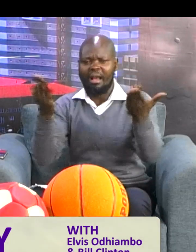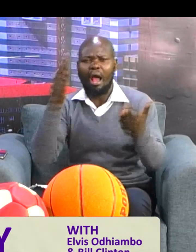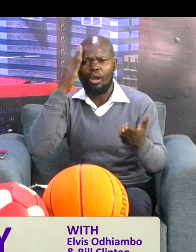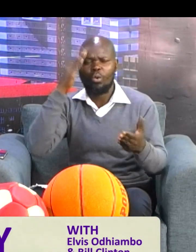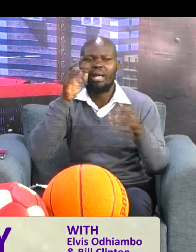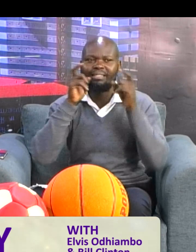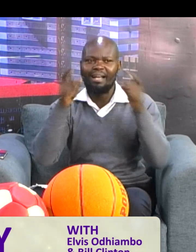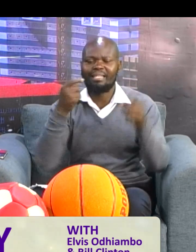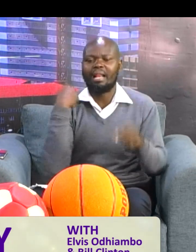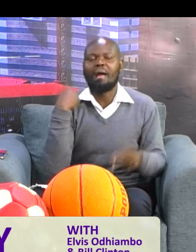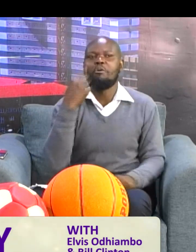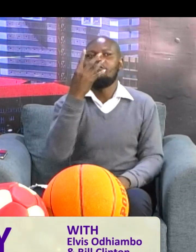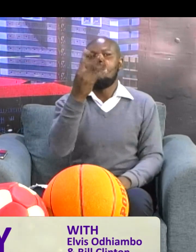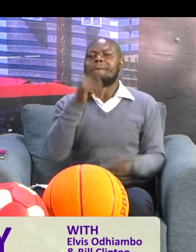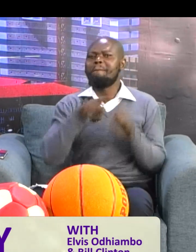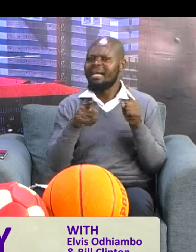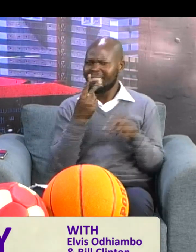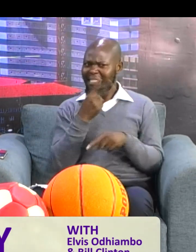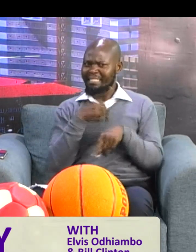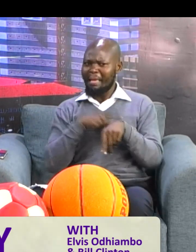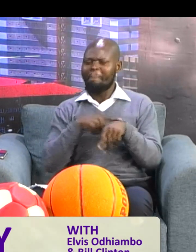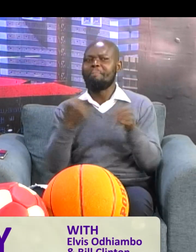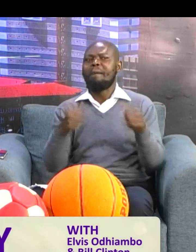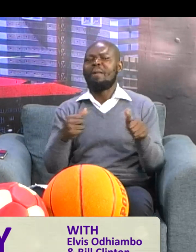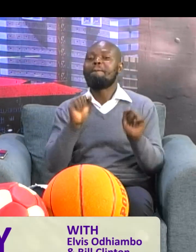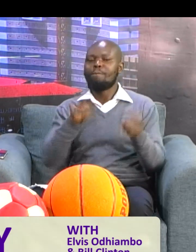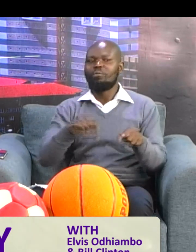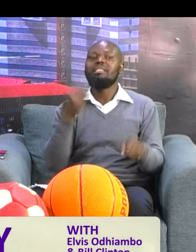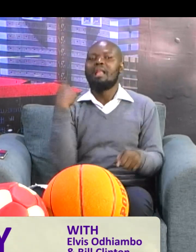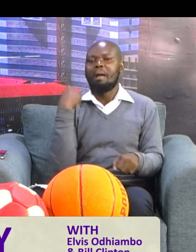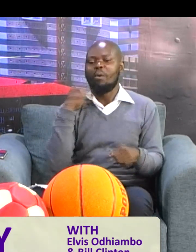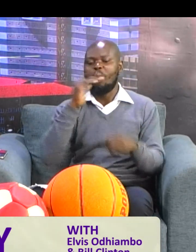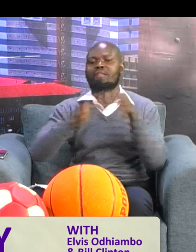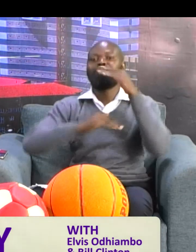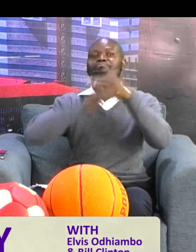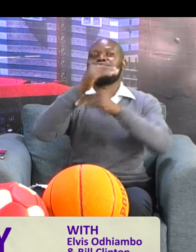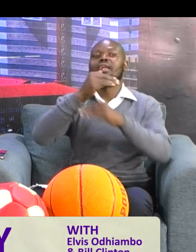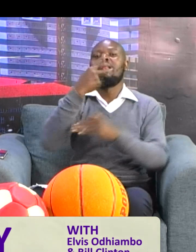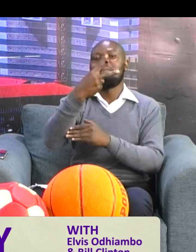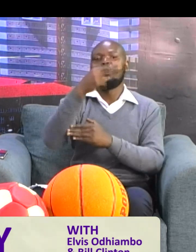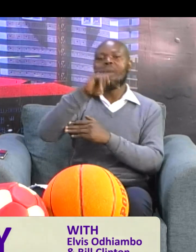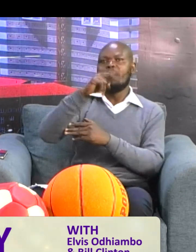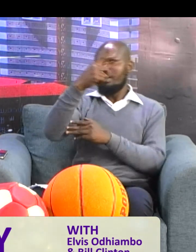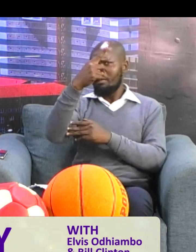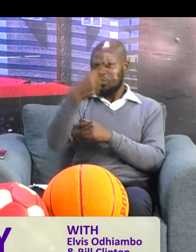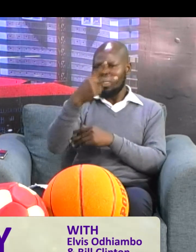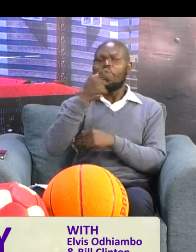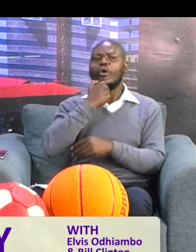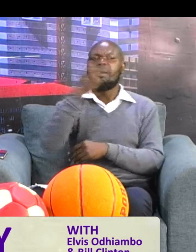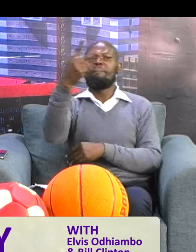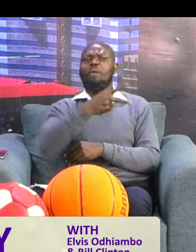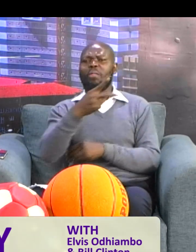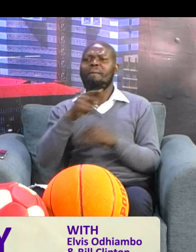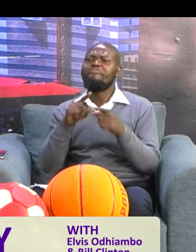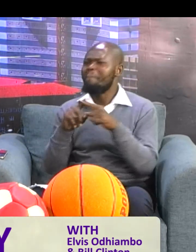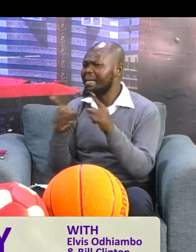be able to improve. Right now, Tusker is number 4, but you see, it's still the early stages, right.